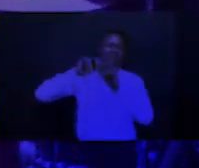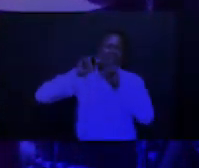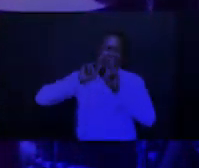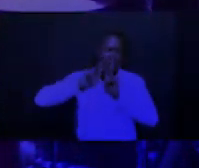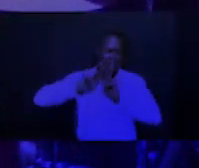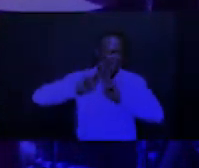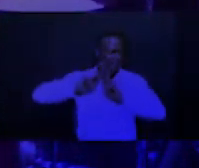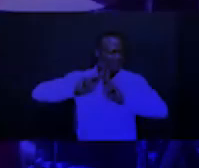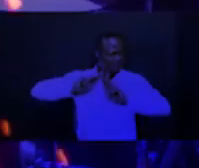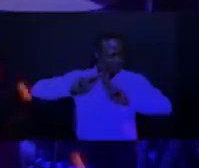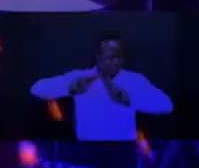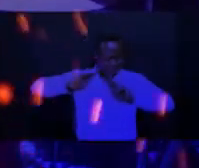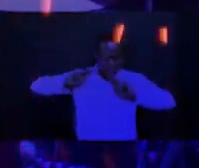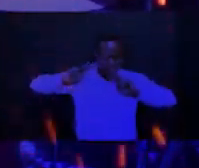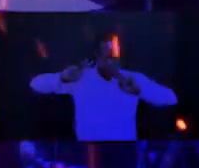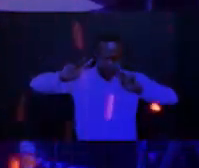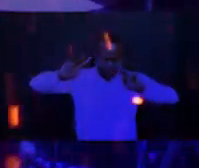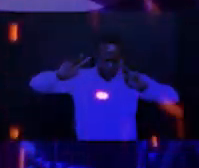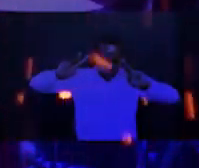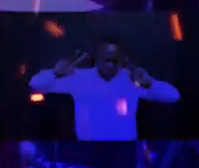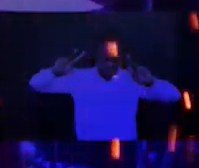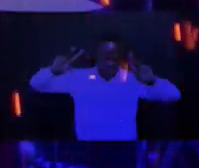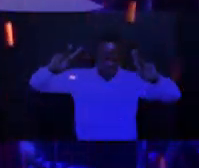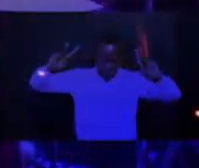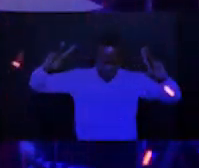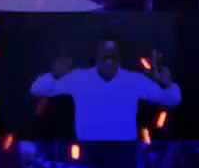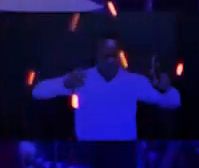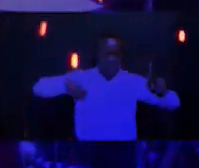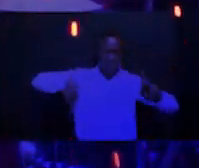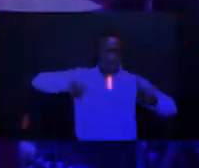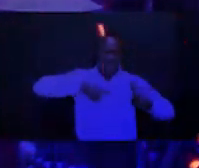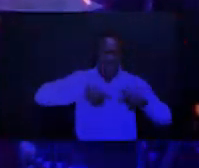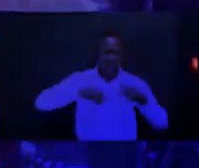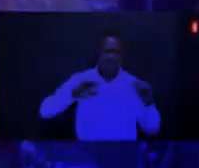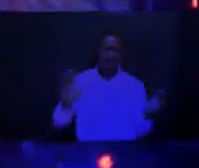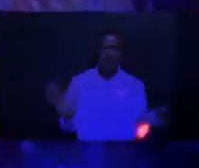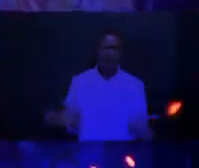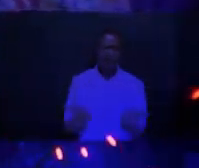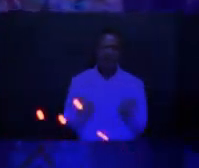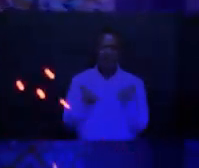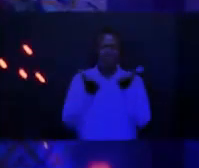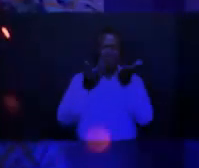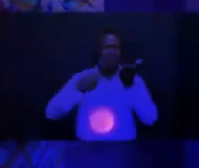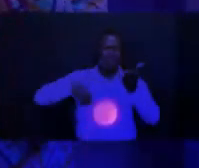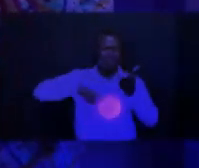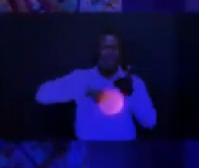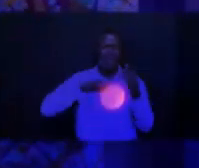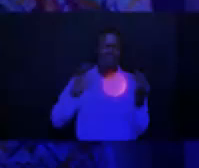yeah, yeah.